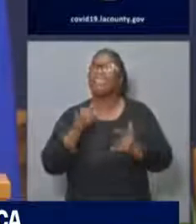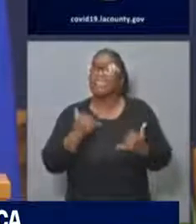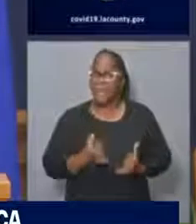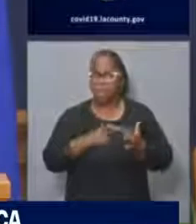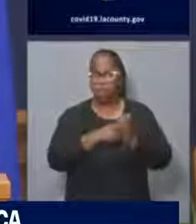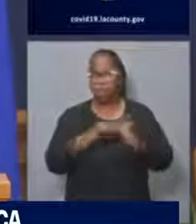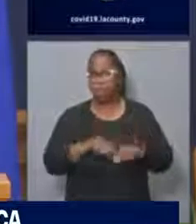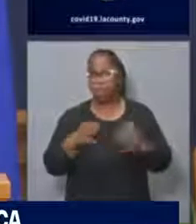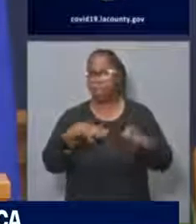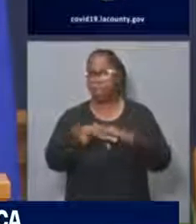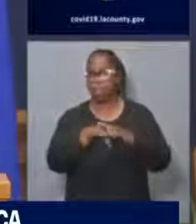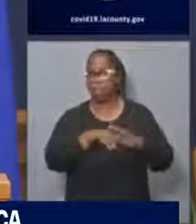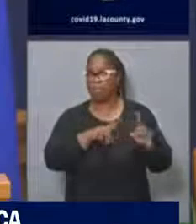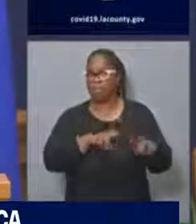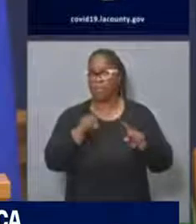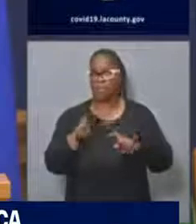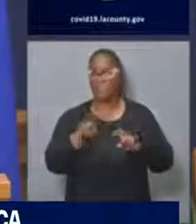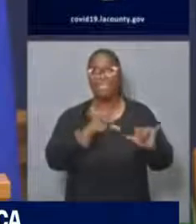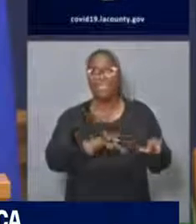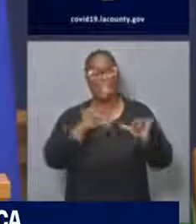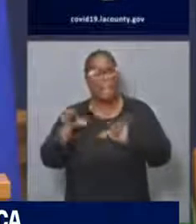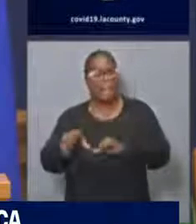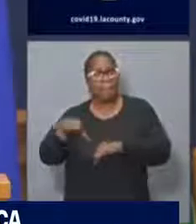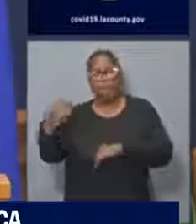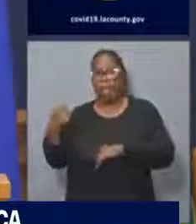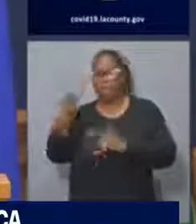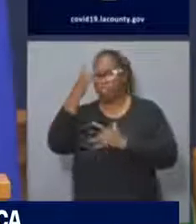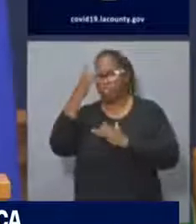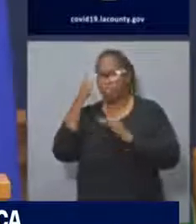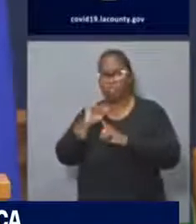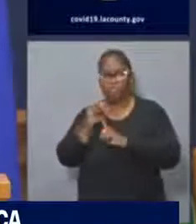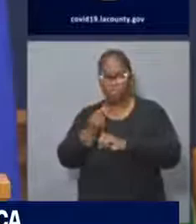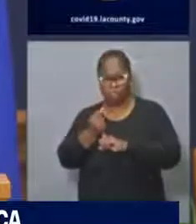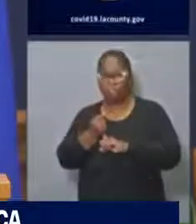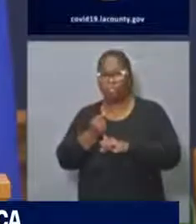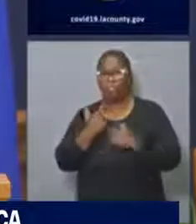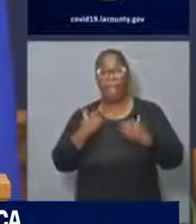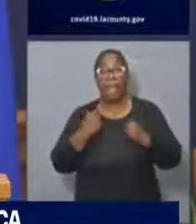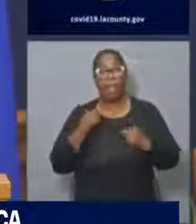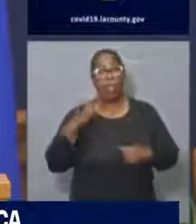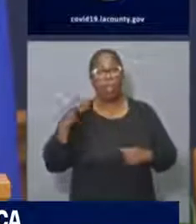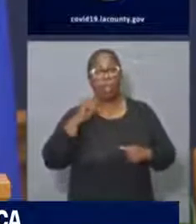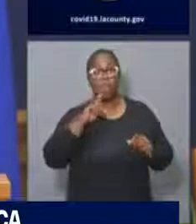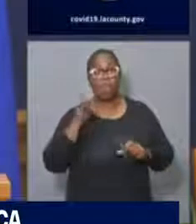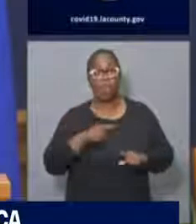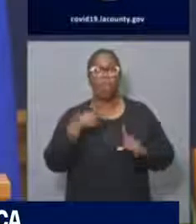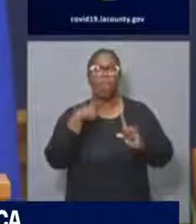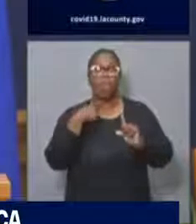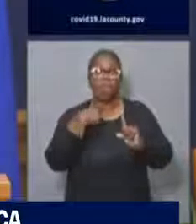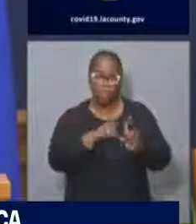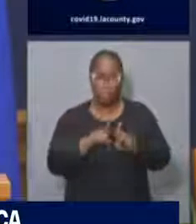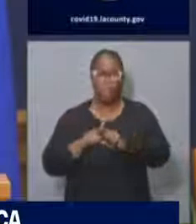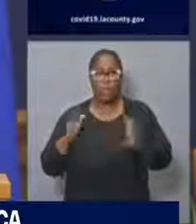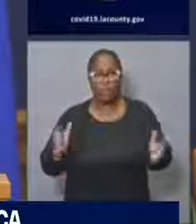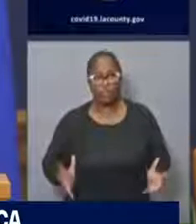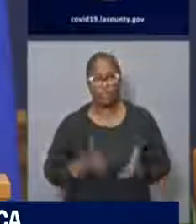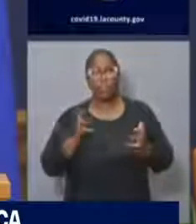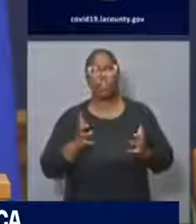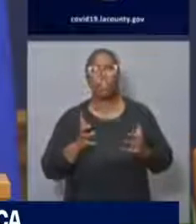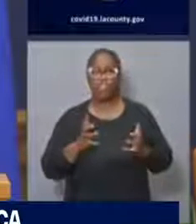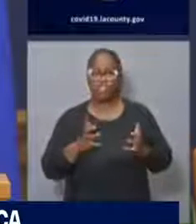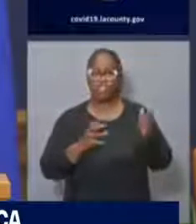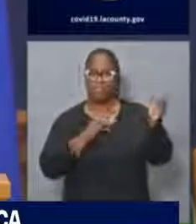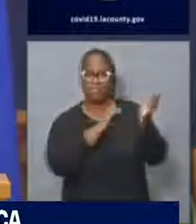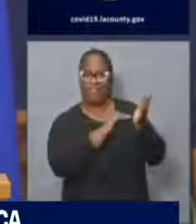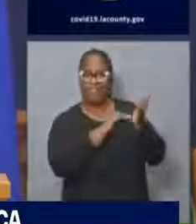testing, just as they do for any other condition. The health officer order also encourages providers to bill private